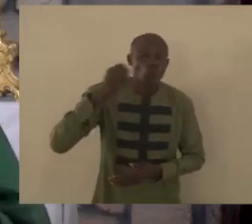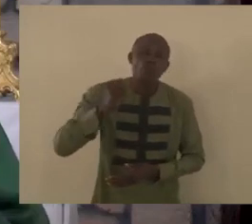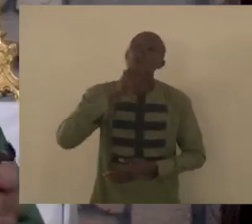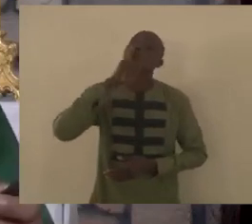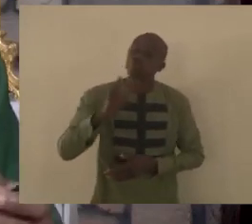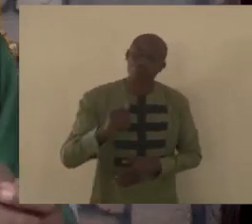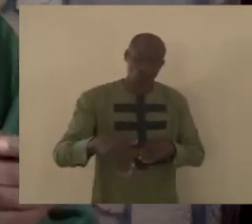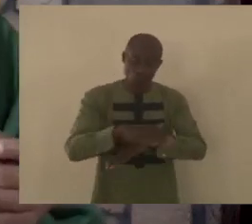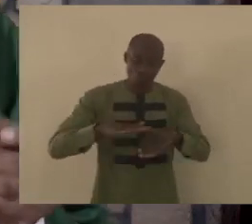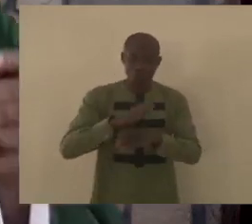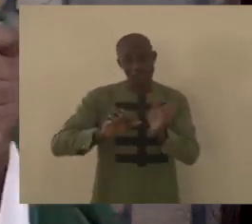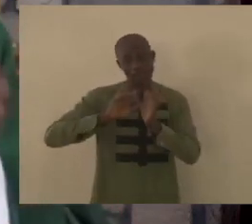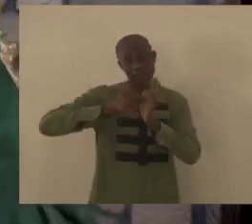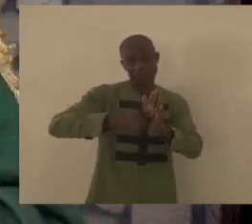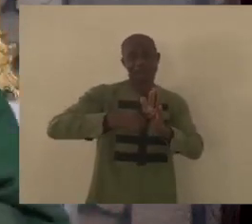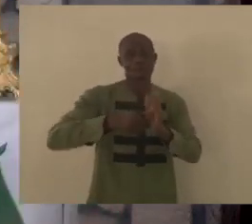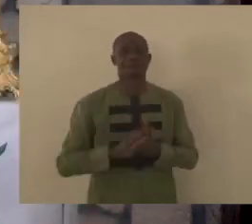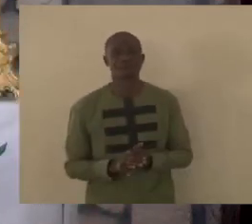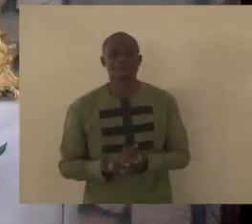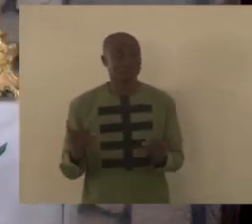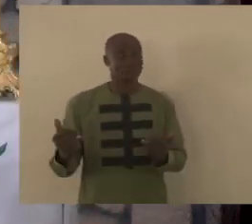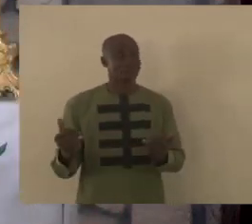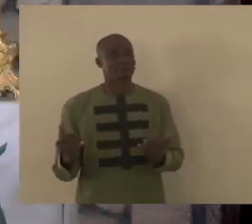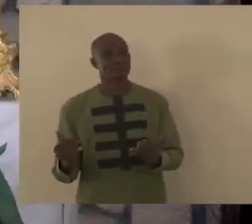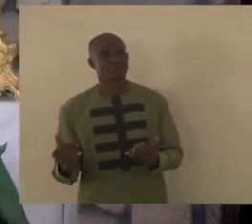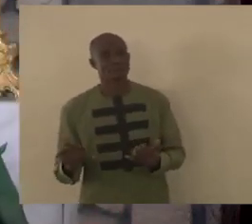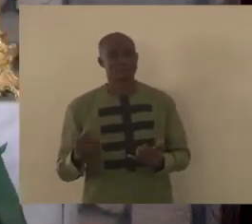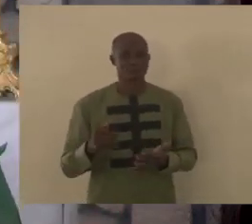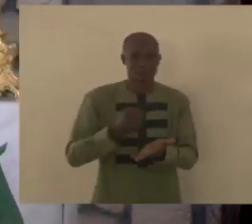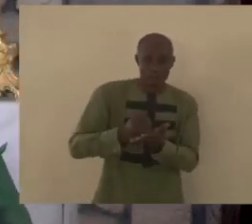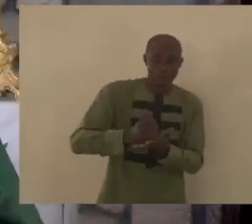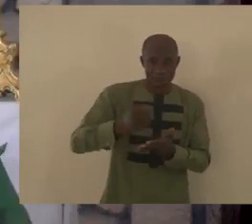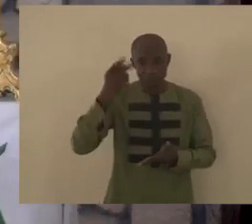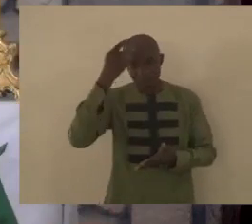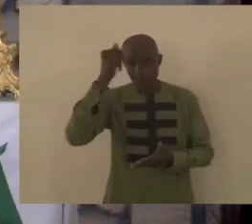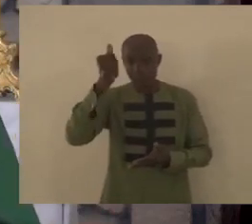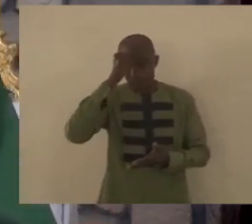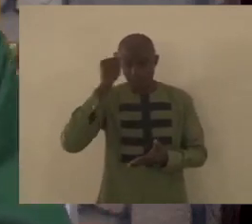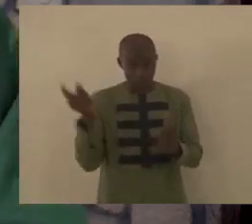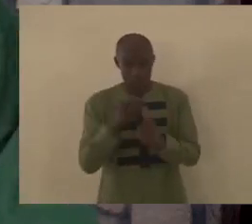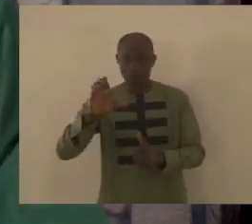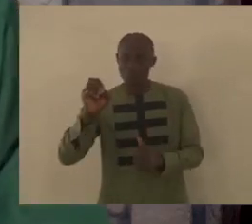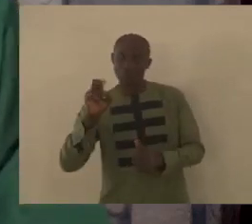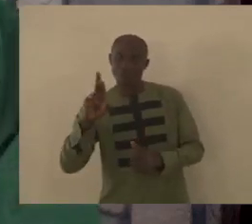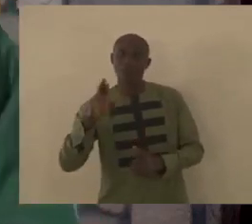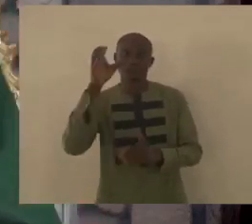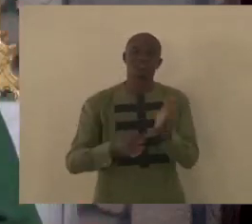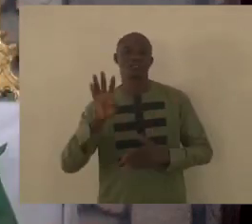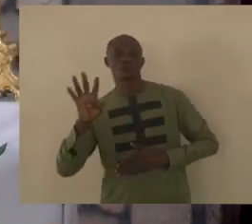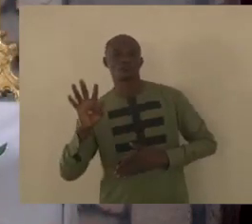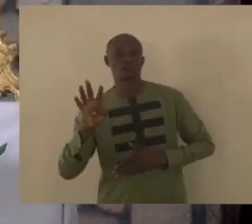was actually exaggerating and not being literal. Now, St. Paul in 1 Corinthians chapter 4